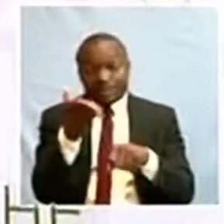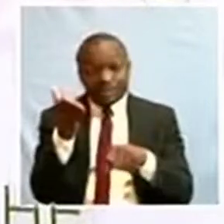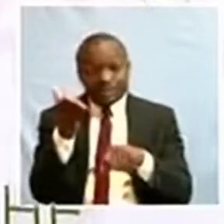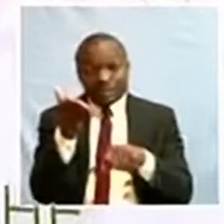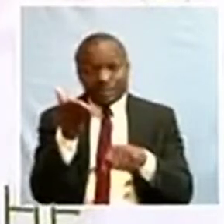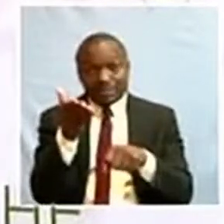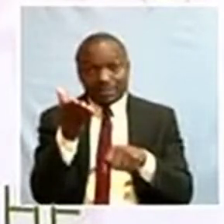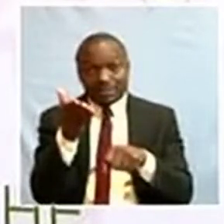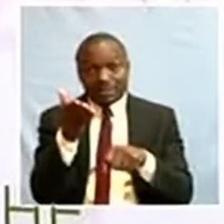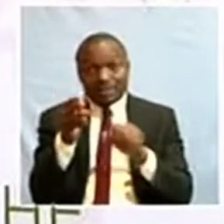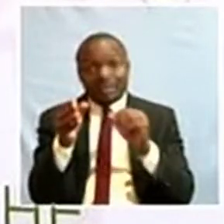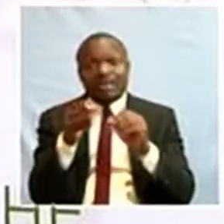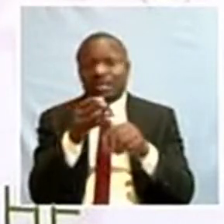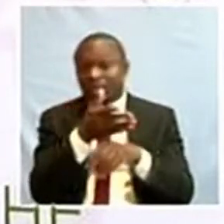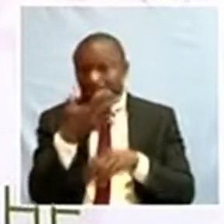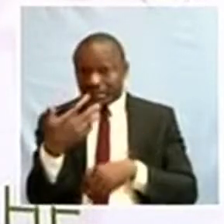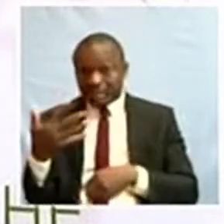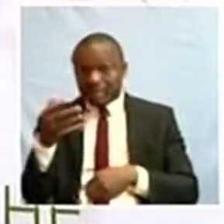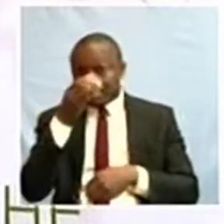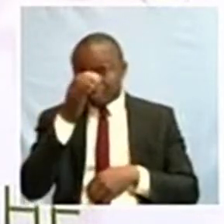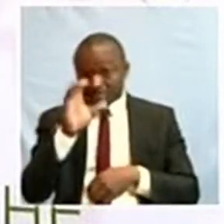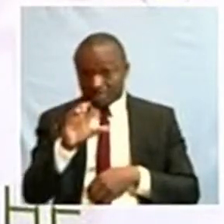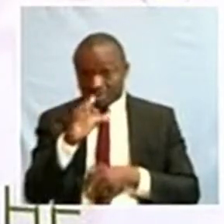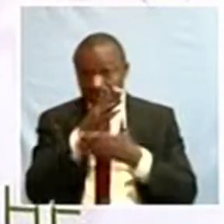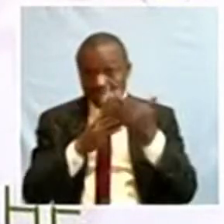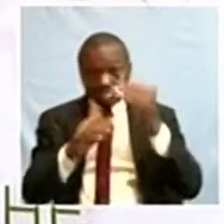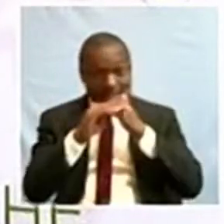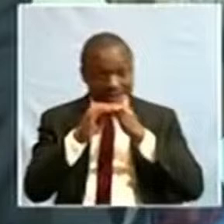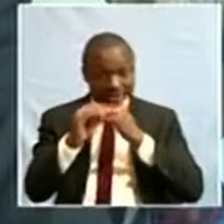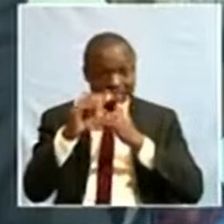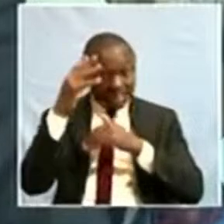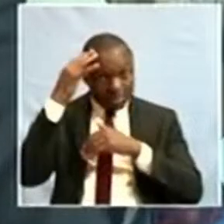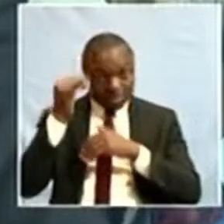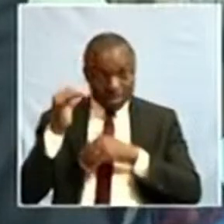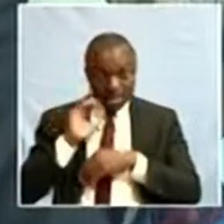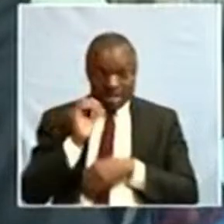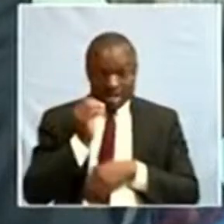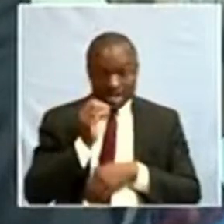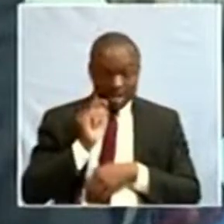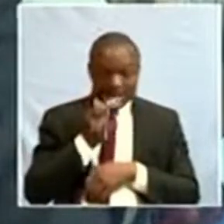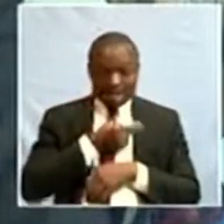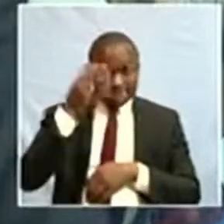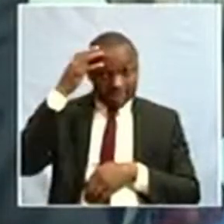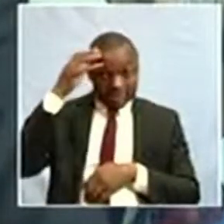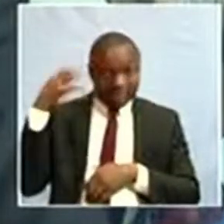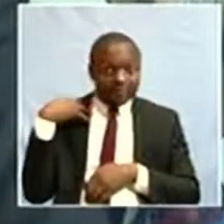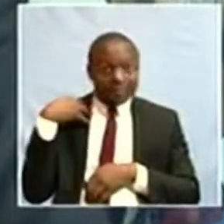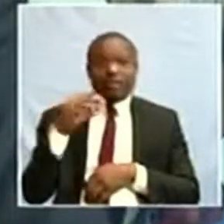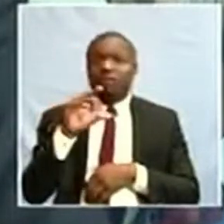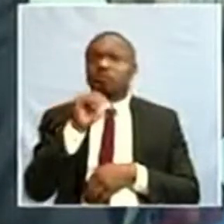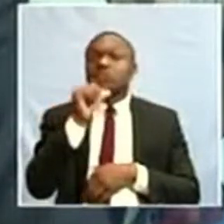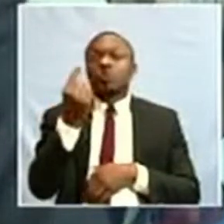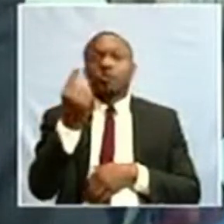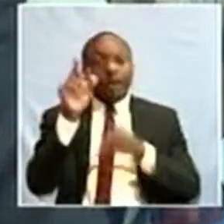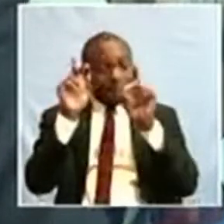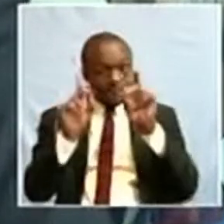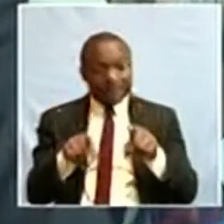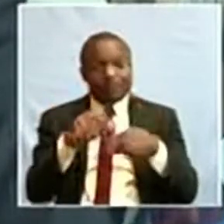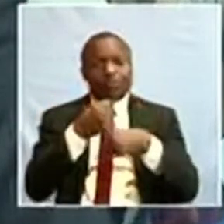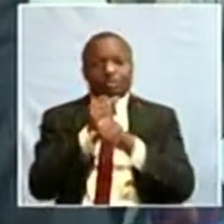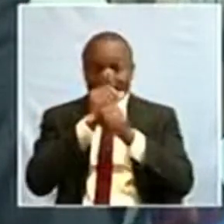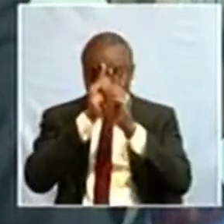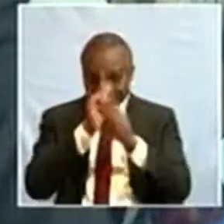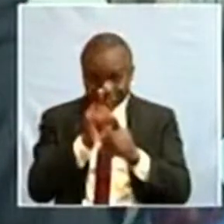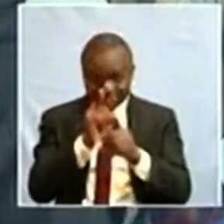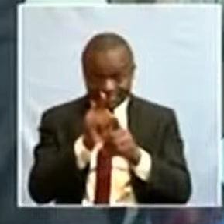degree? And that is the reason why, as an office, it's not one person to make the decision. Okay. Like I said,